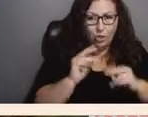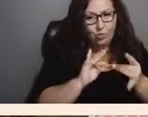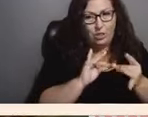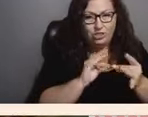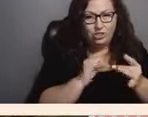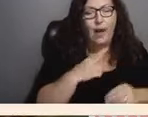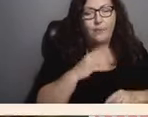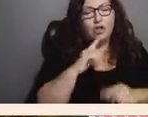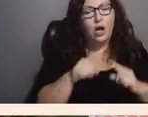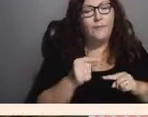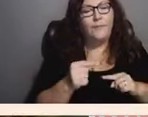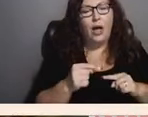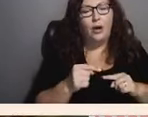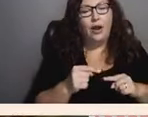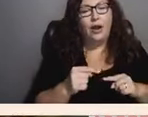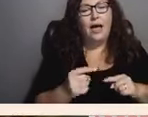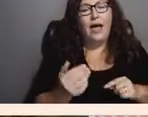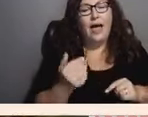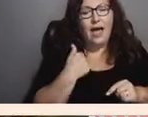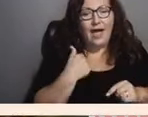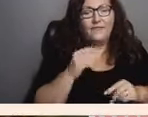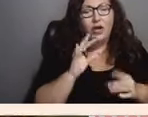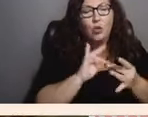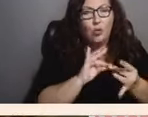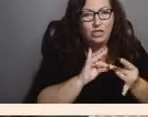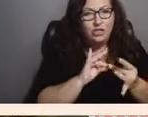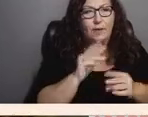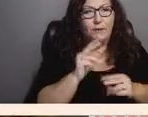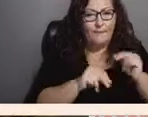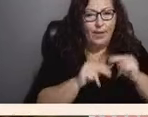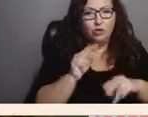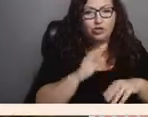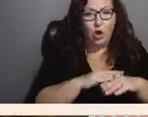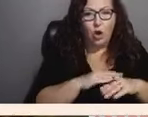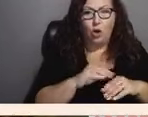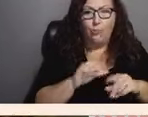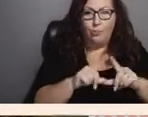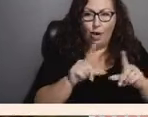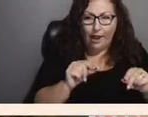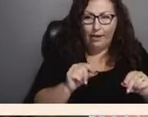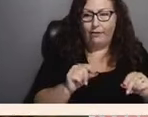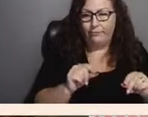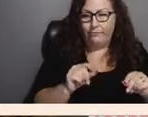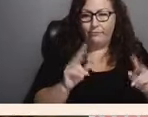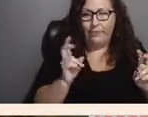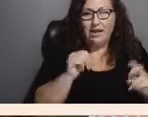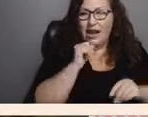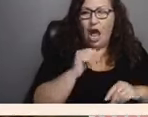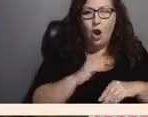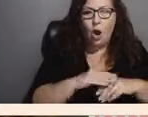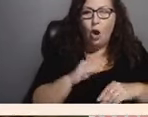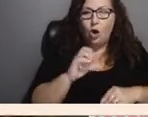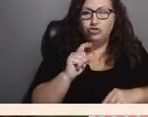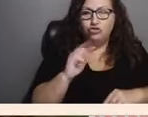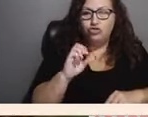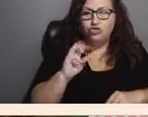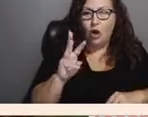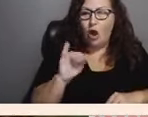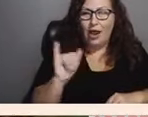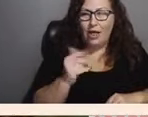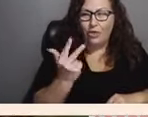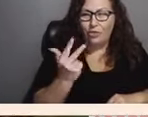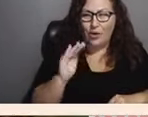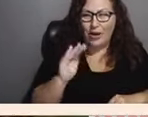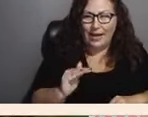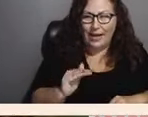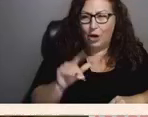having a relationship built on brick, not on straw like the three little pigs, and you know that story.